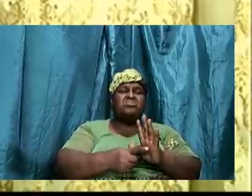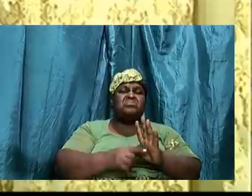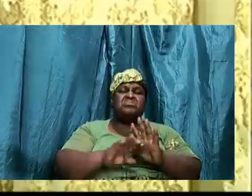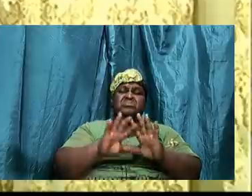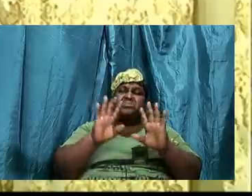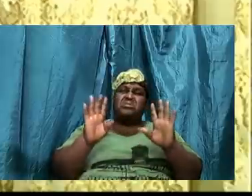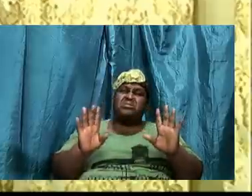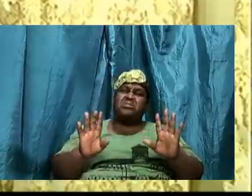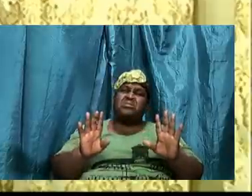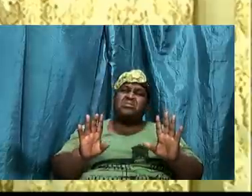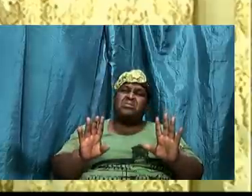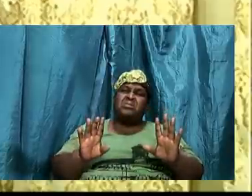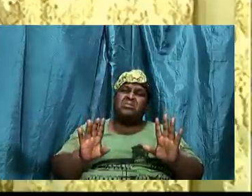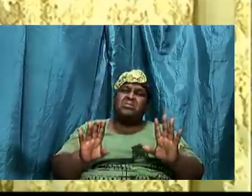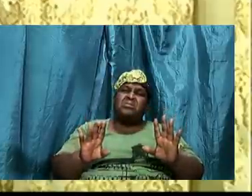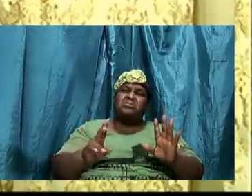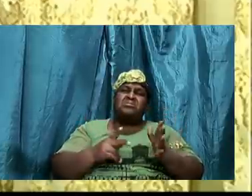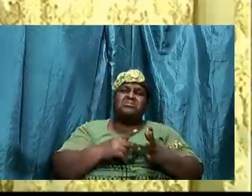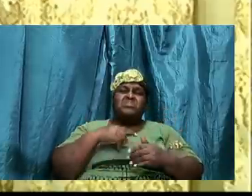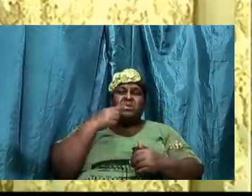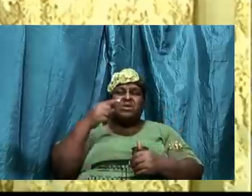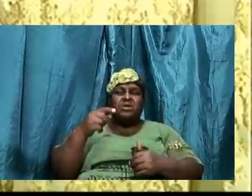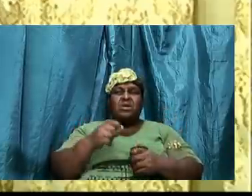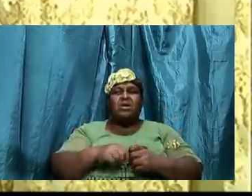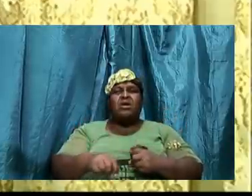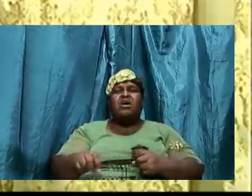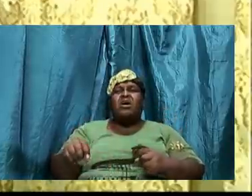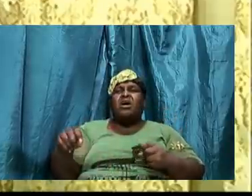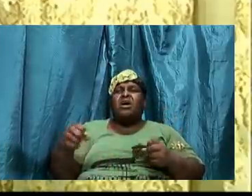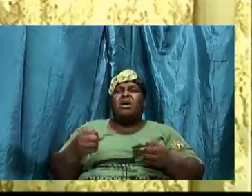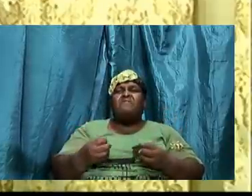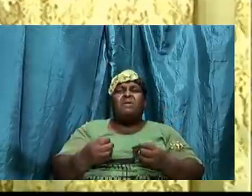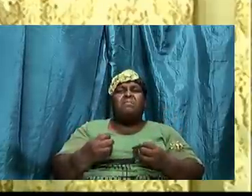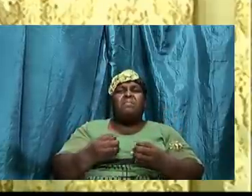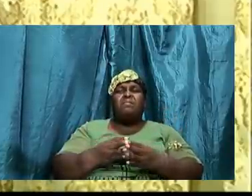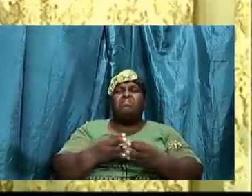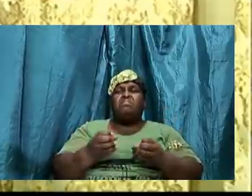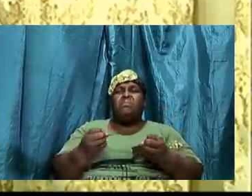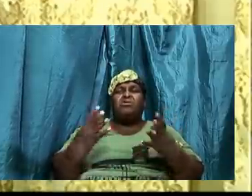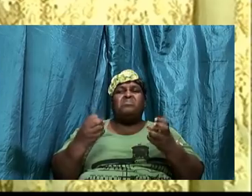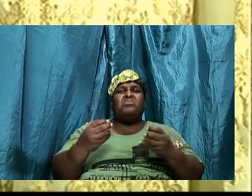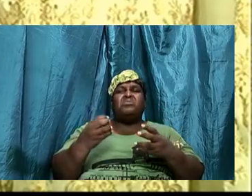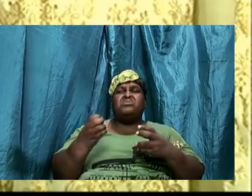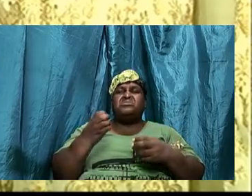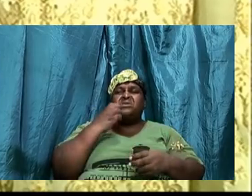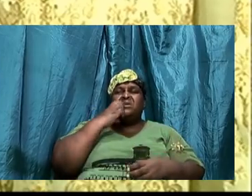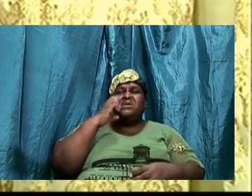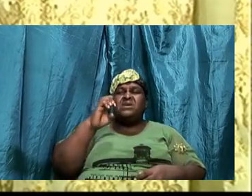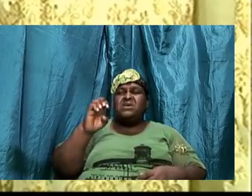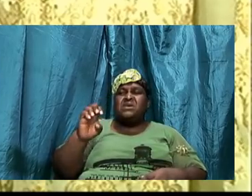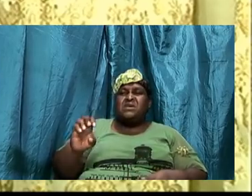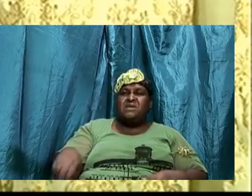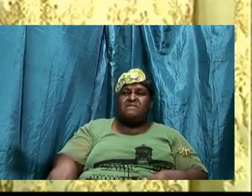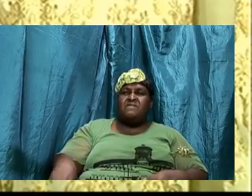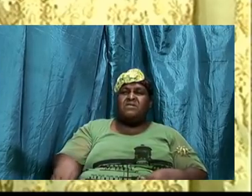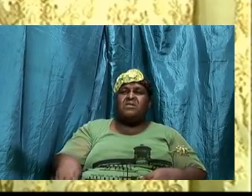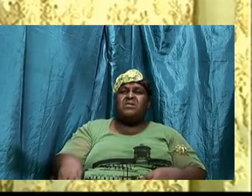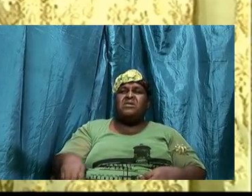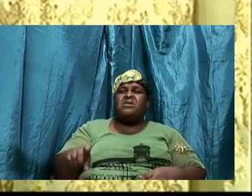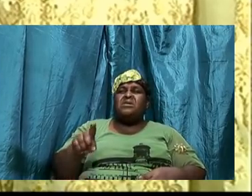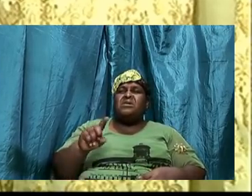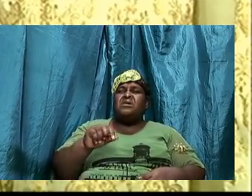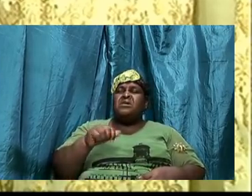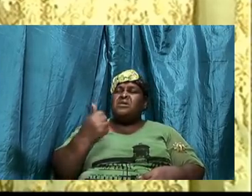is referring to a vast array of evil. Anyway, you say principalities and powers, it is